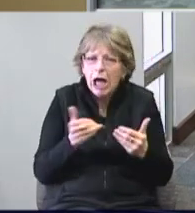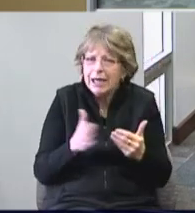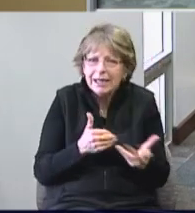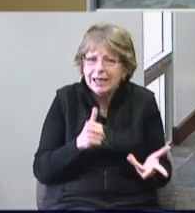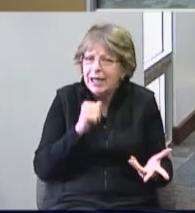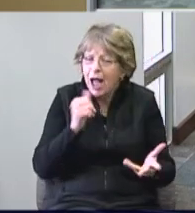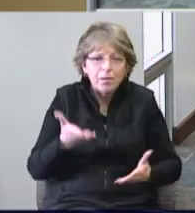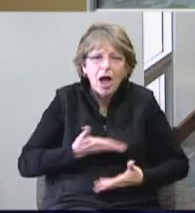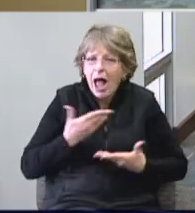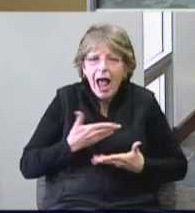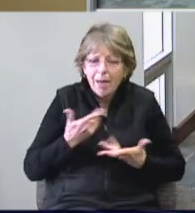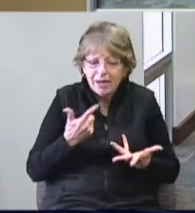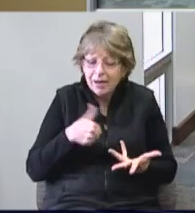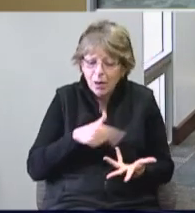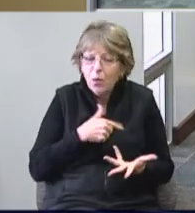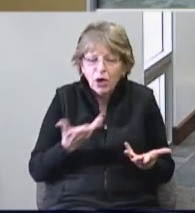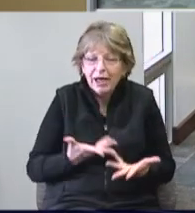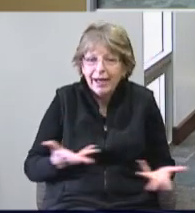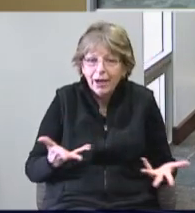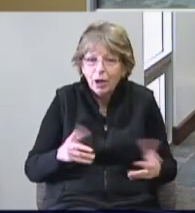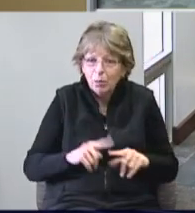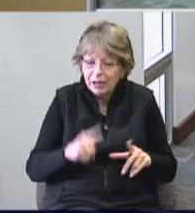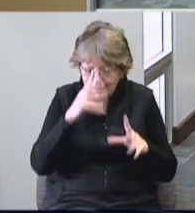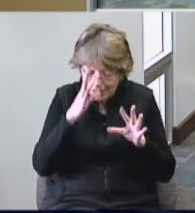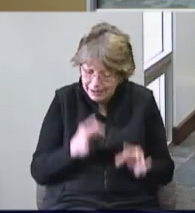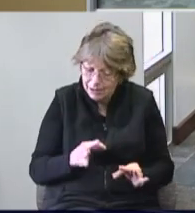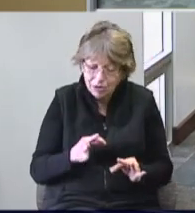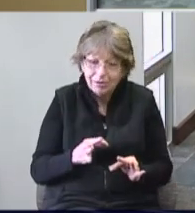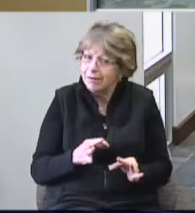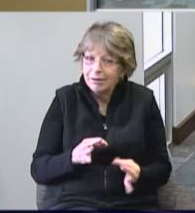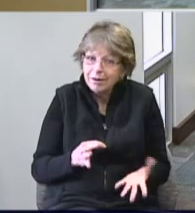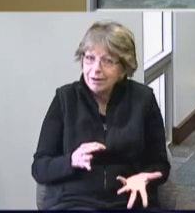happy that we're here today, but the decision had to be made.